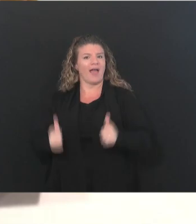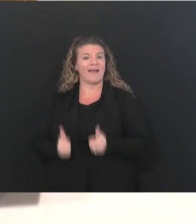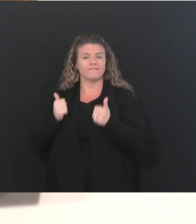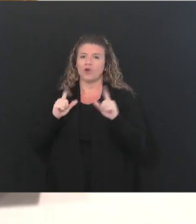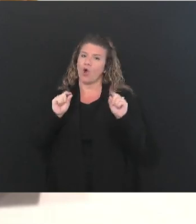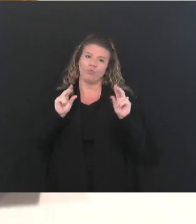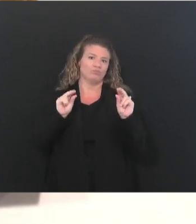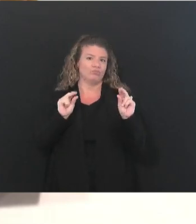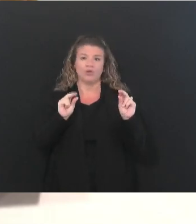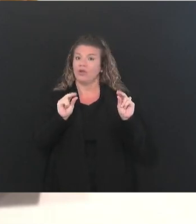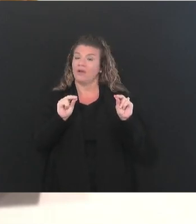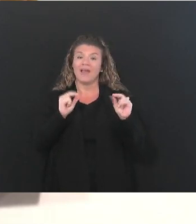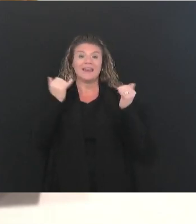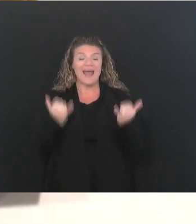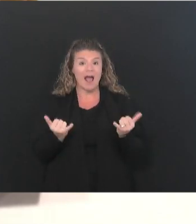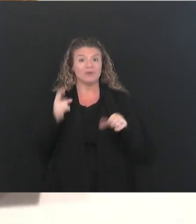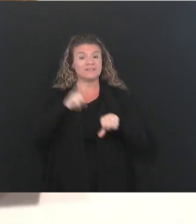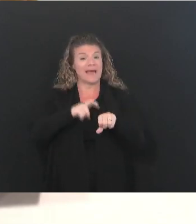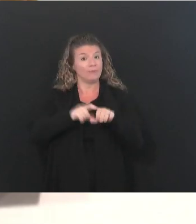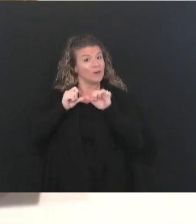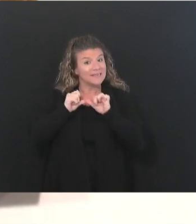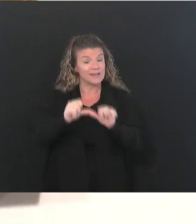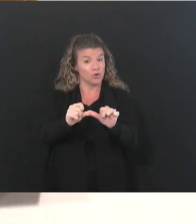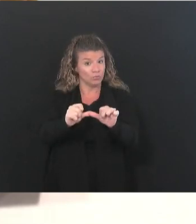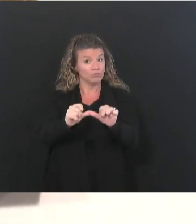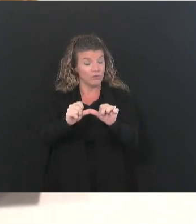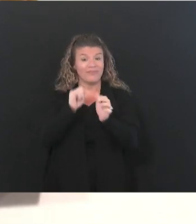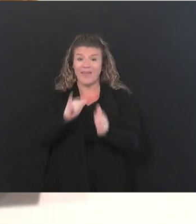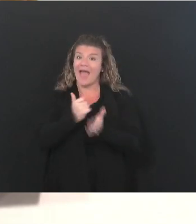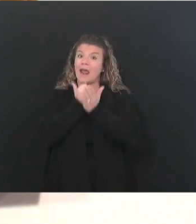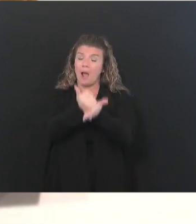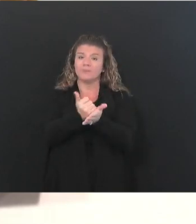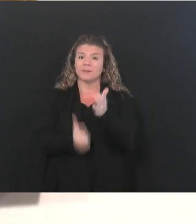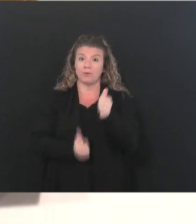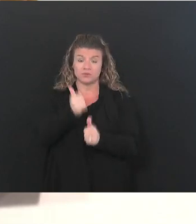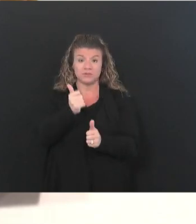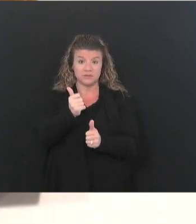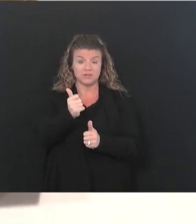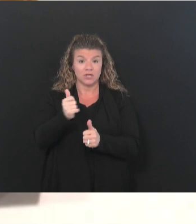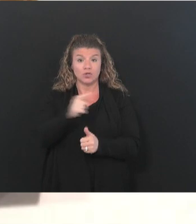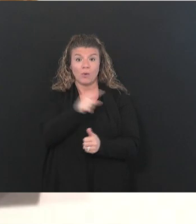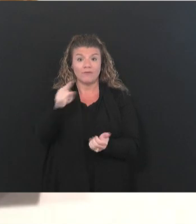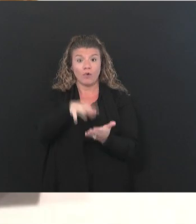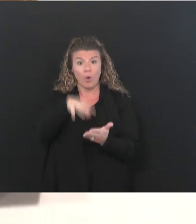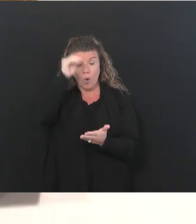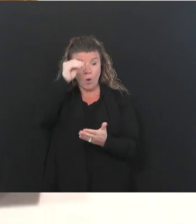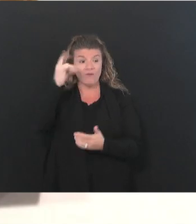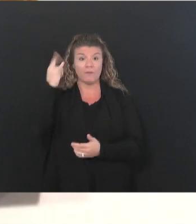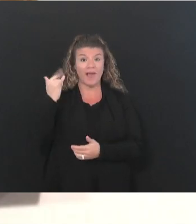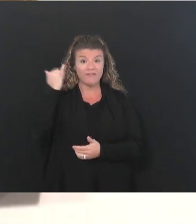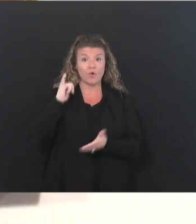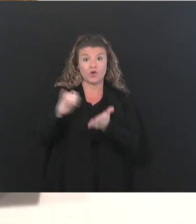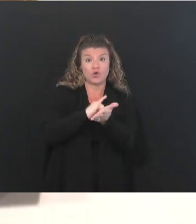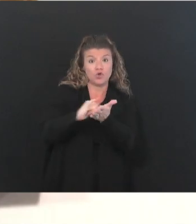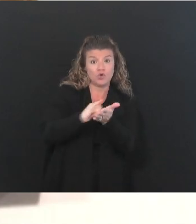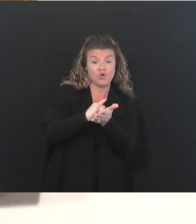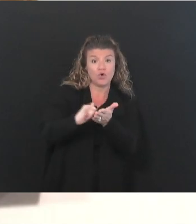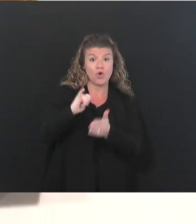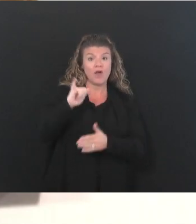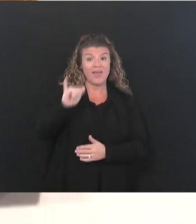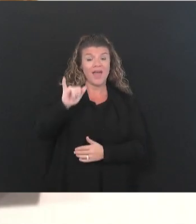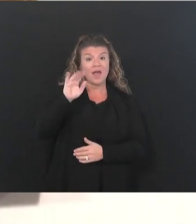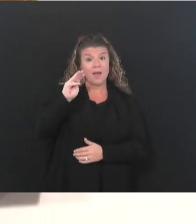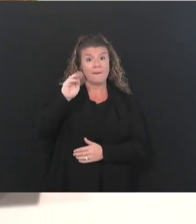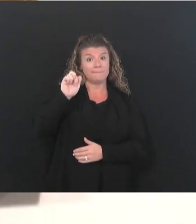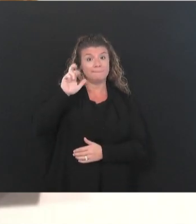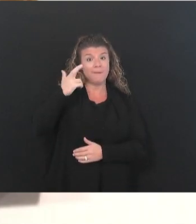know doubling down really helps. And as we learn from California and New York, on March 16th,